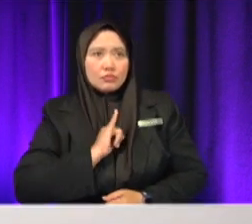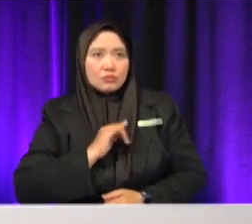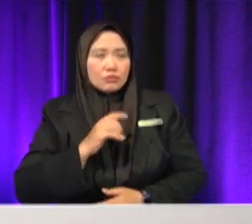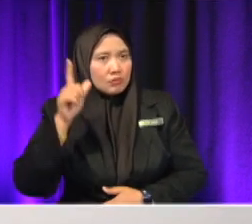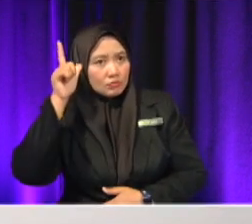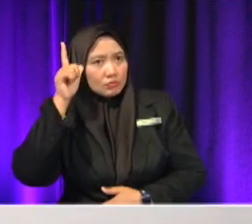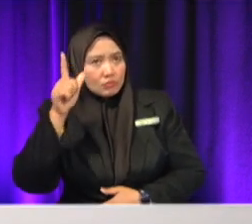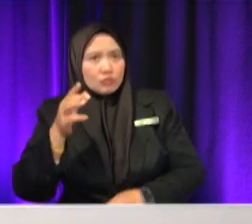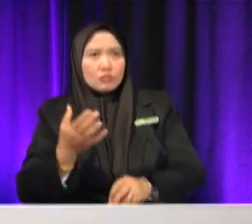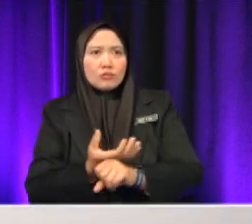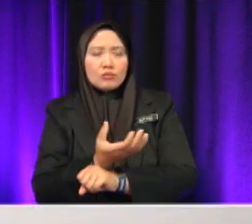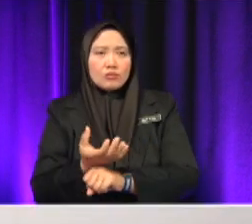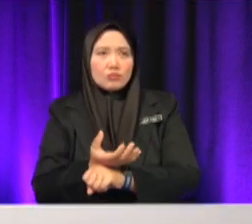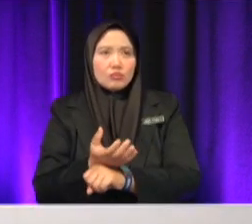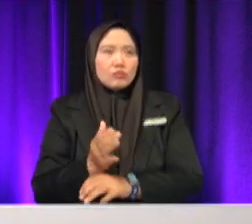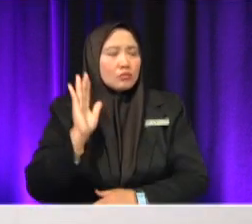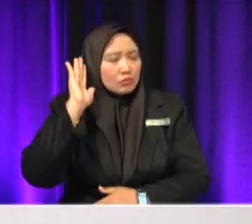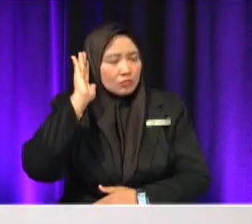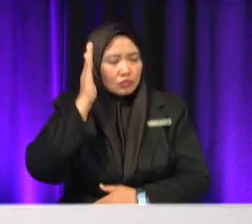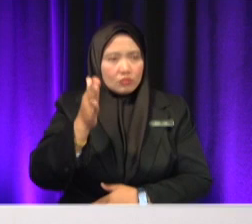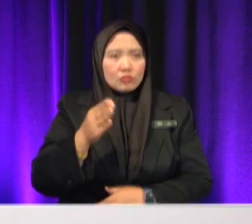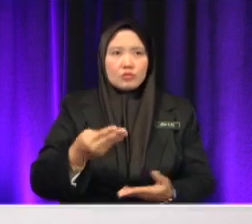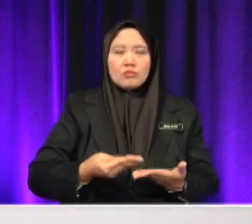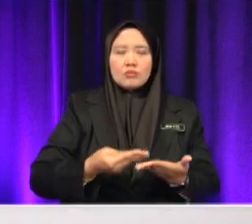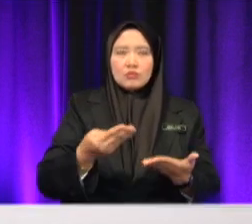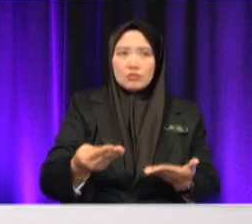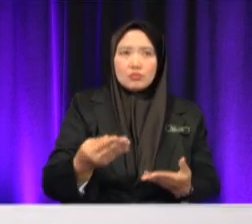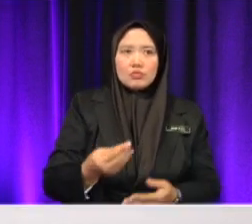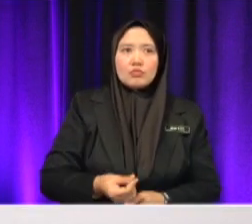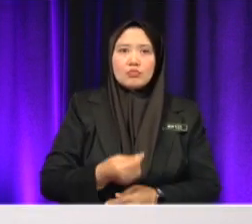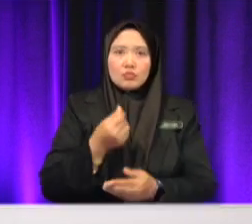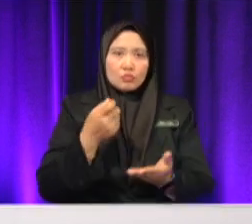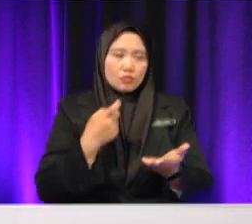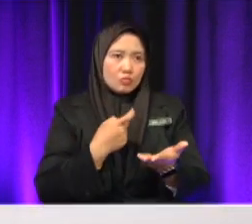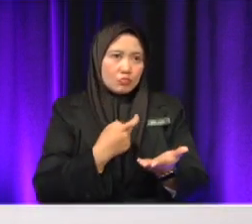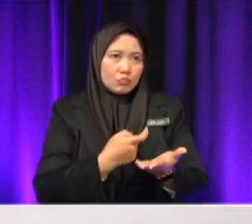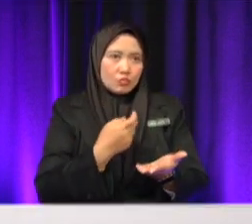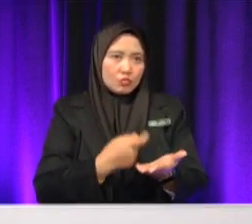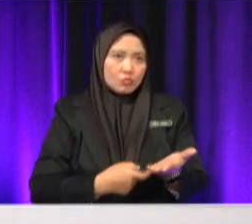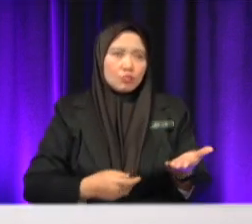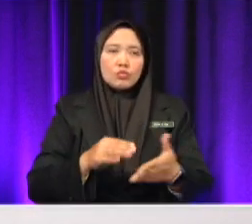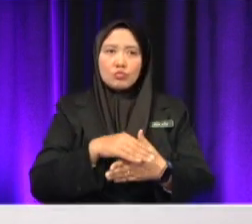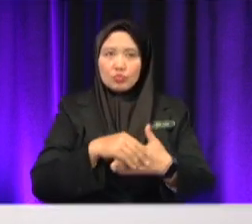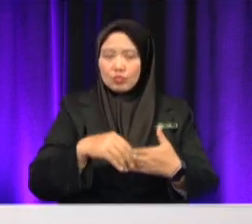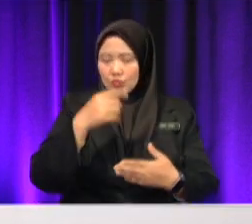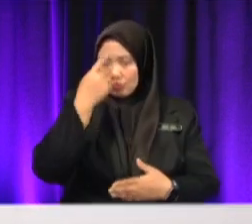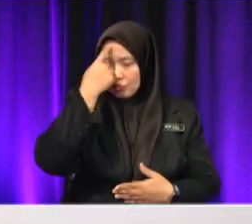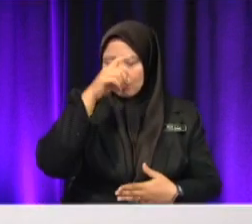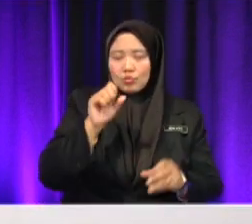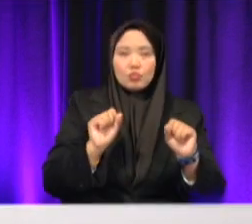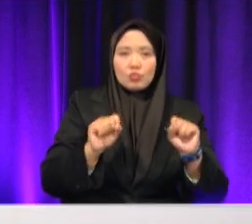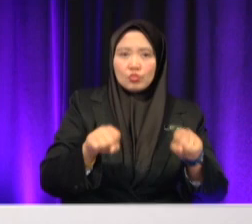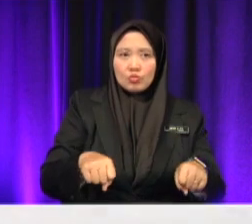would definitely give her some money so she can afford to buy her daily needed necessities. Oh, Oh, that's nice So, of